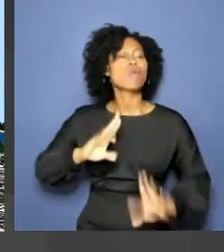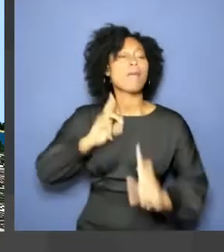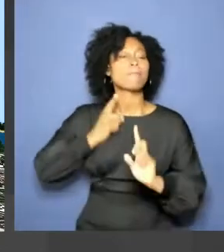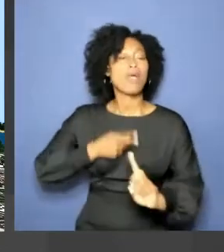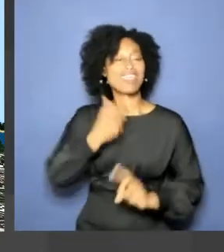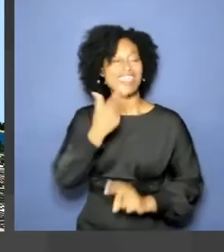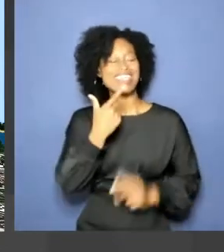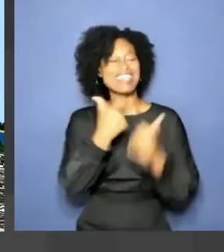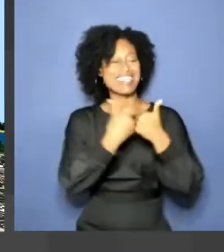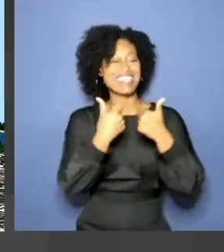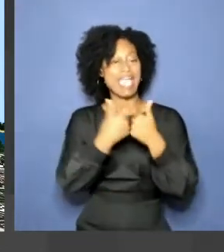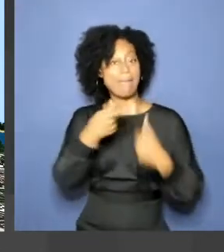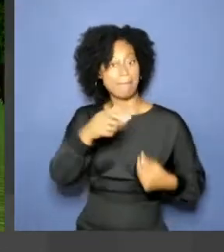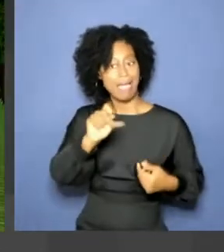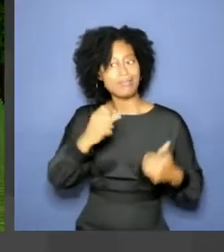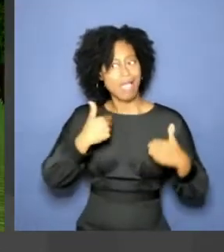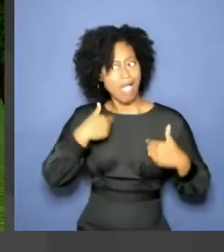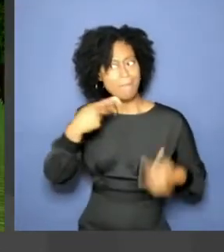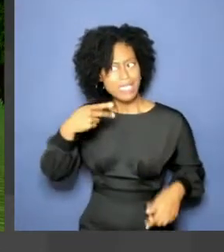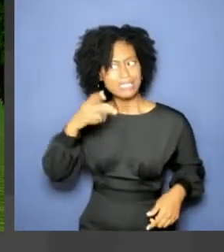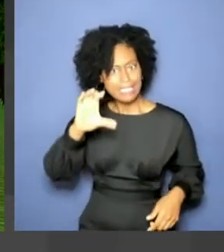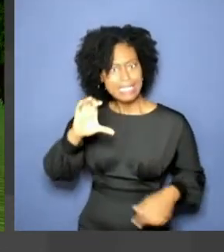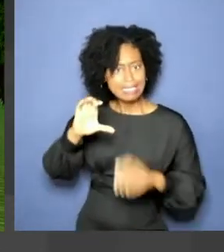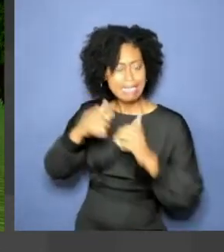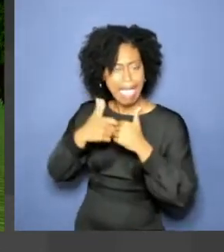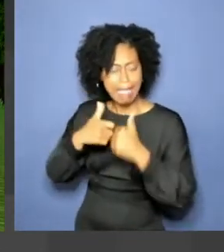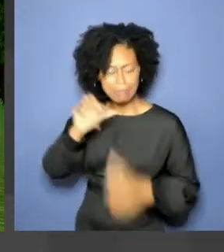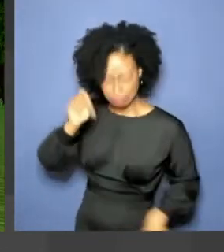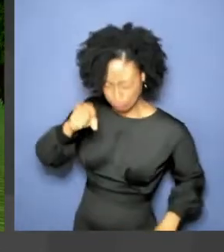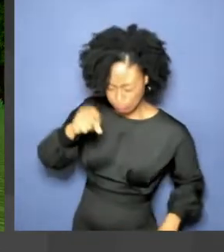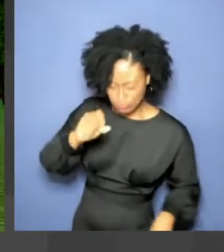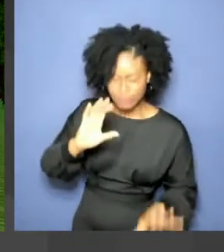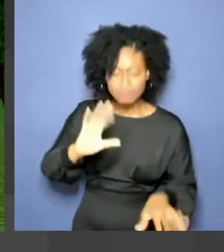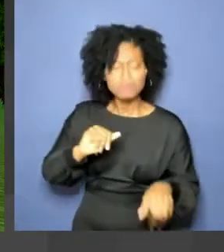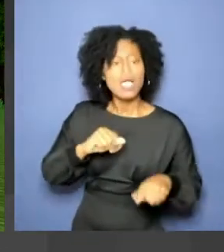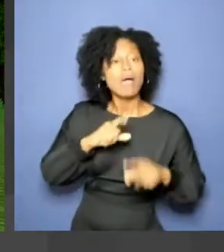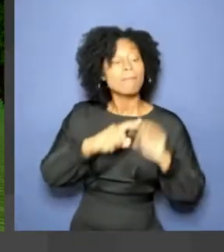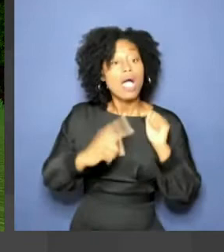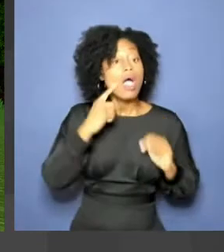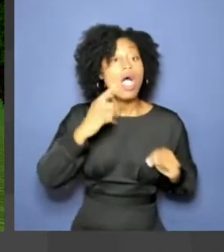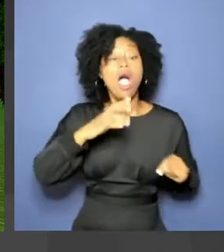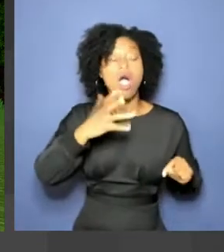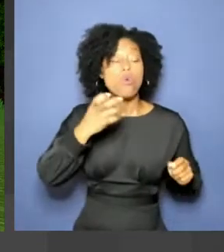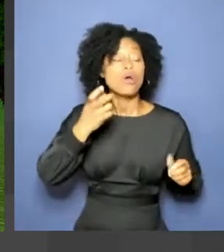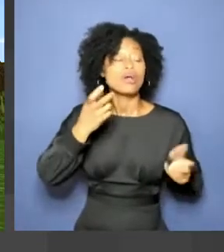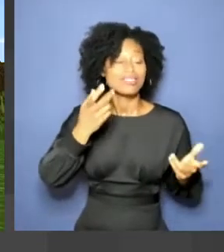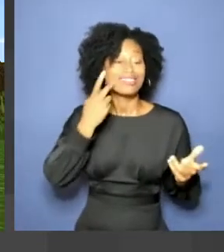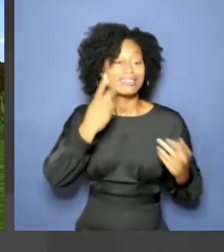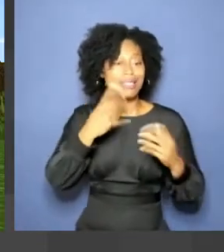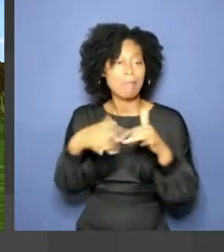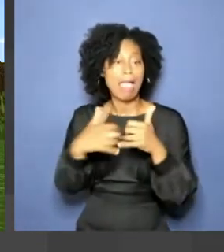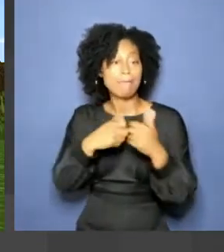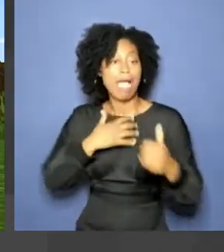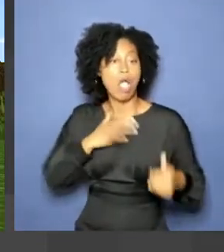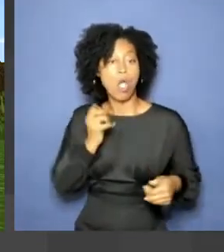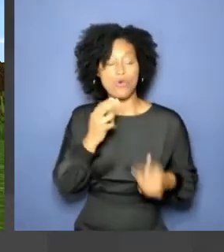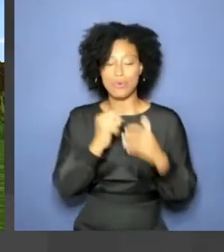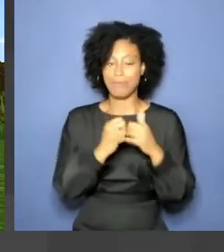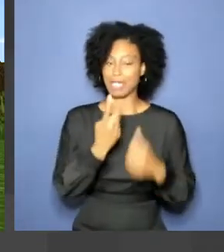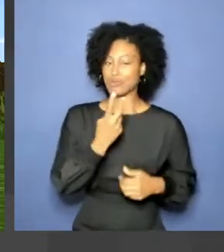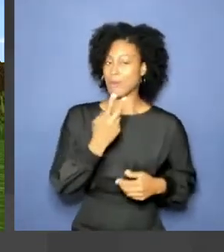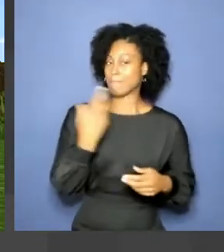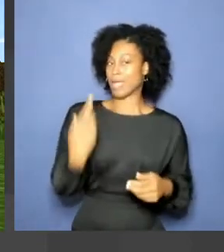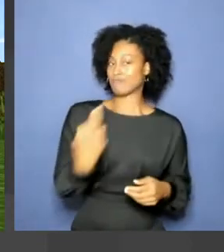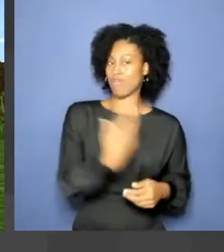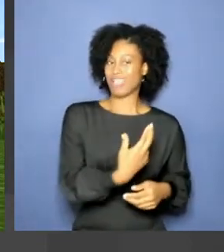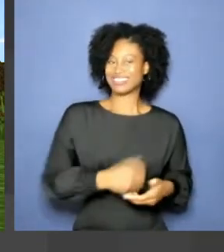have PC games. And personally, I can't wait to play those PC games with my two best friends.